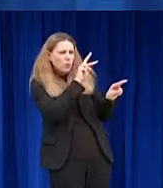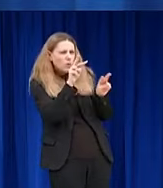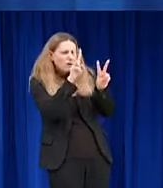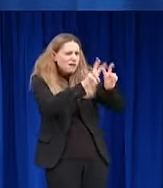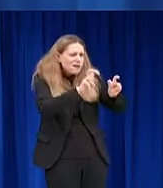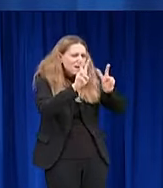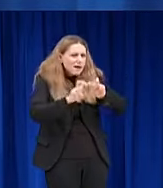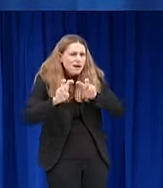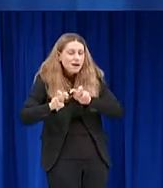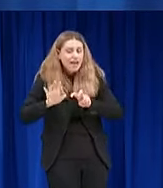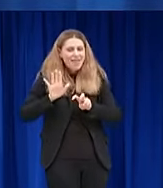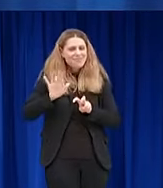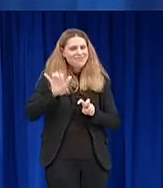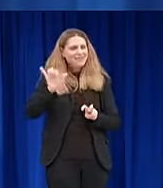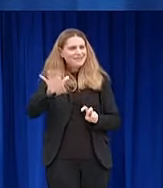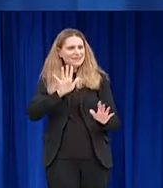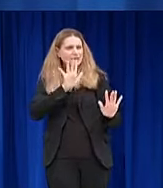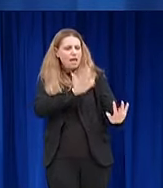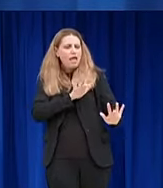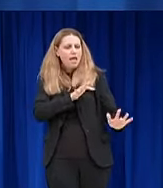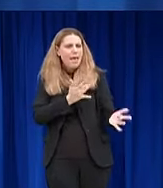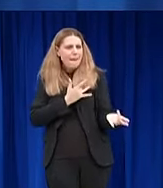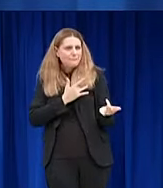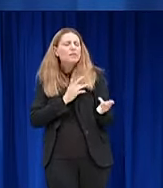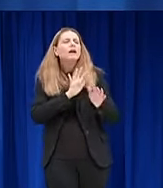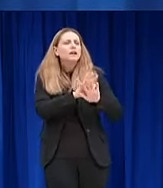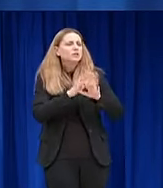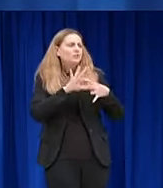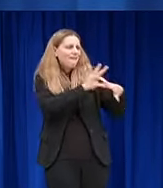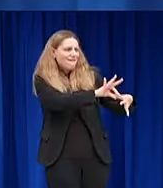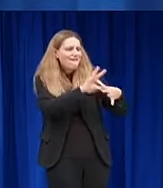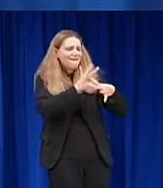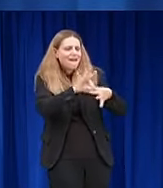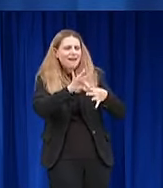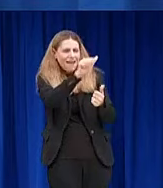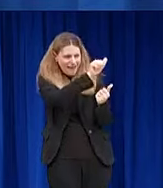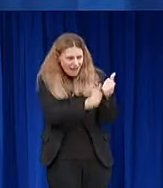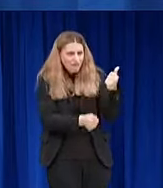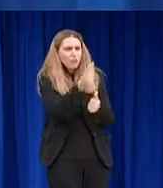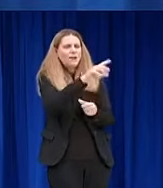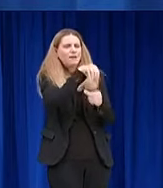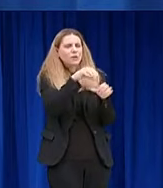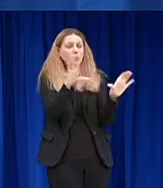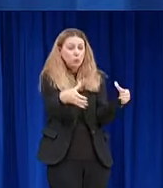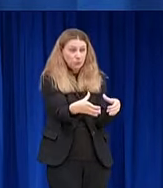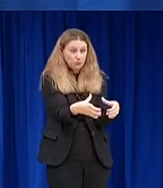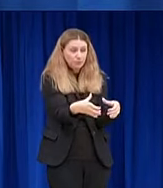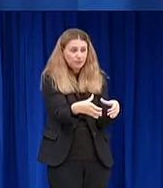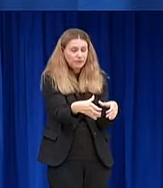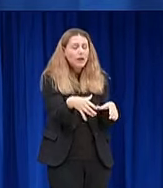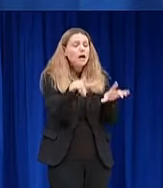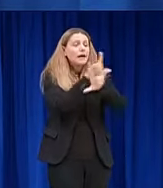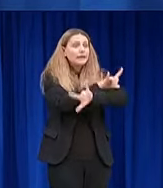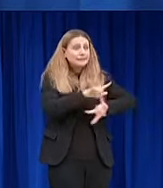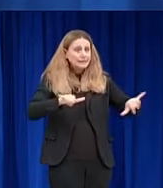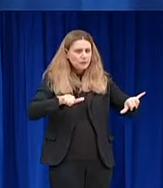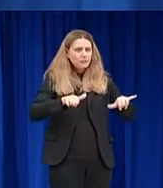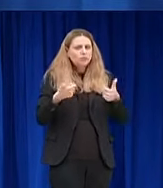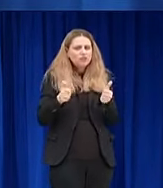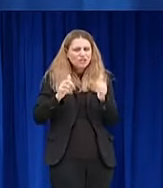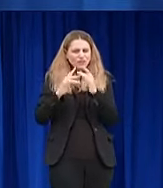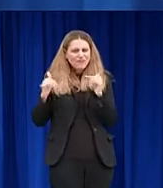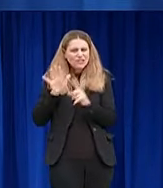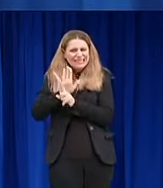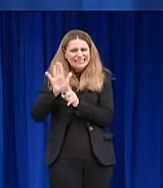to each member in our group. Meanwhile, he diversified his own skills to champion